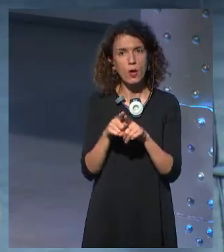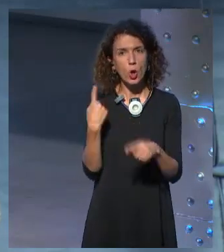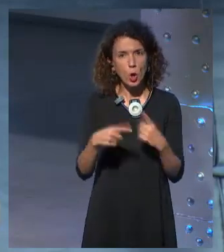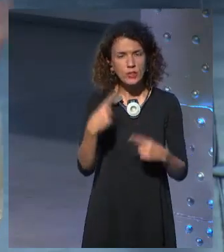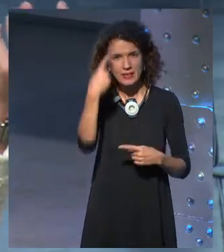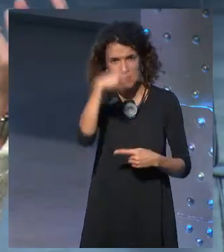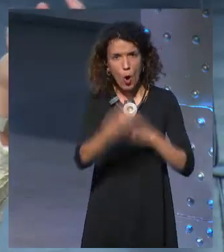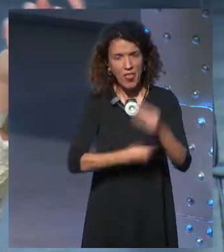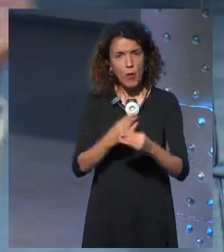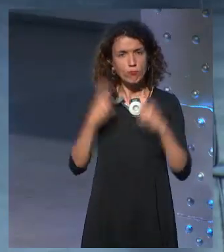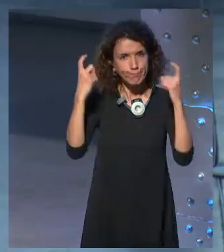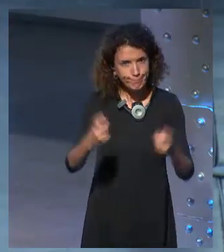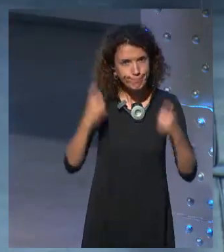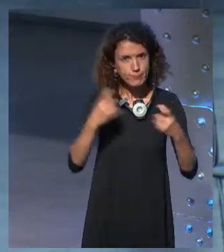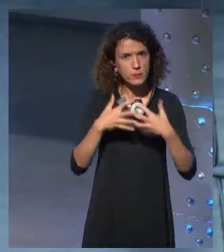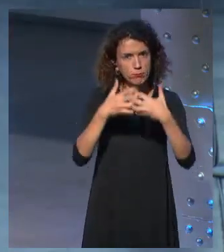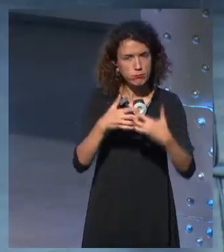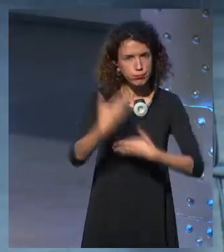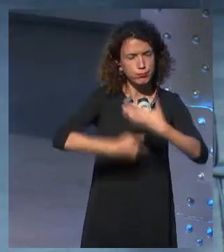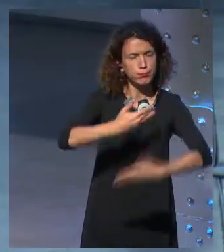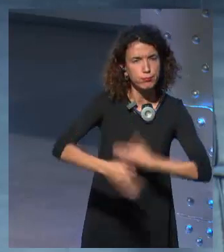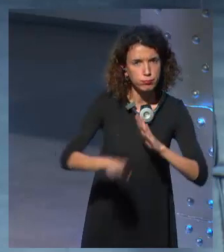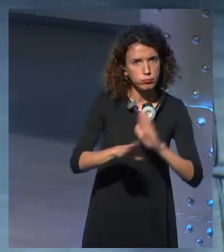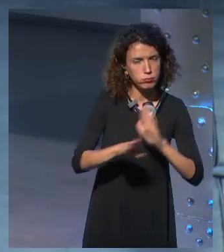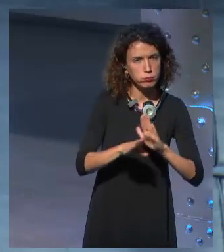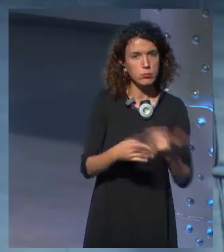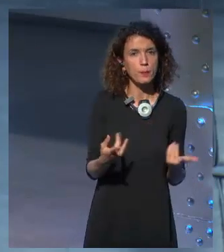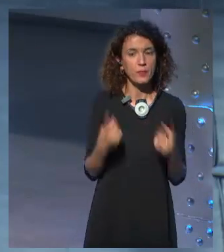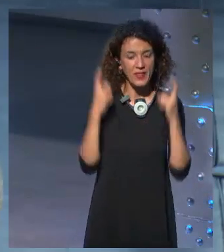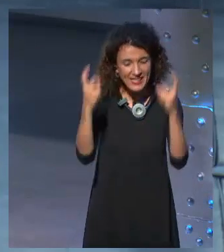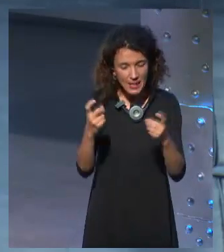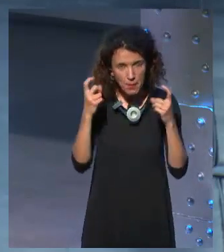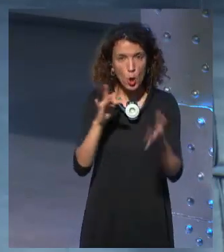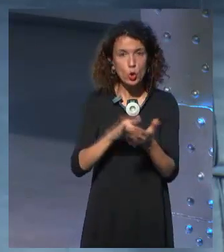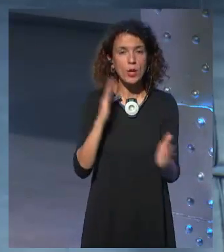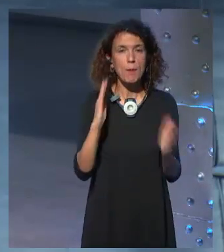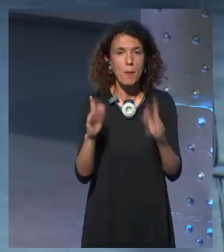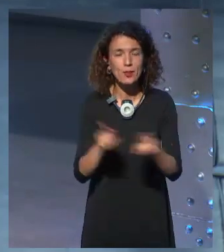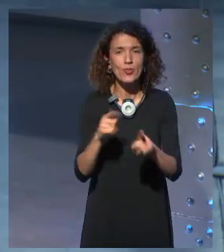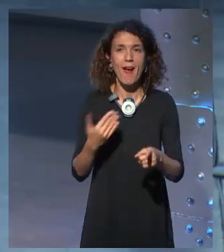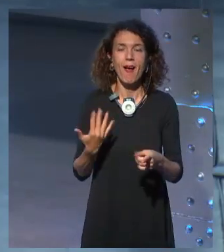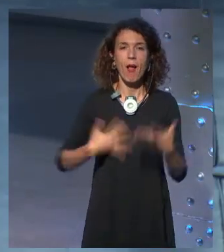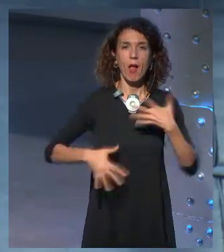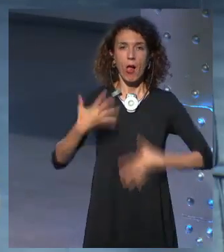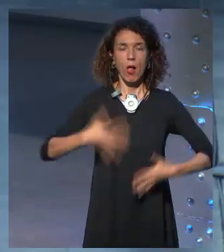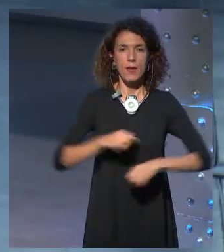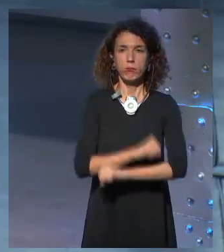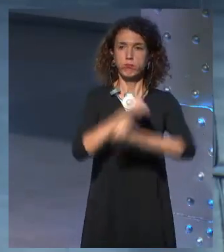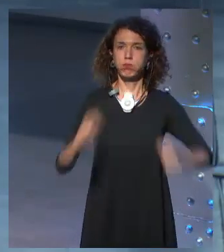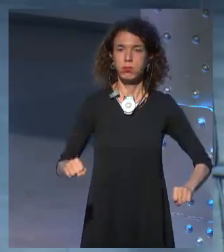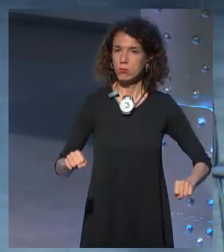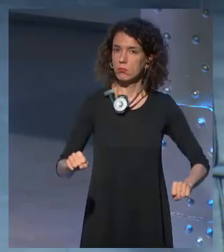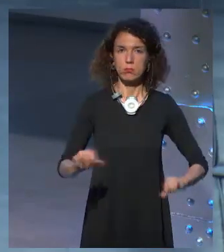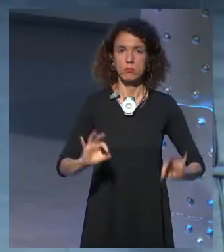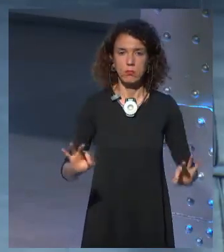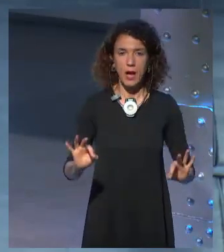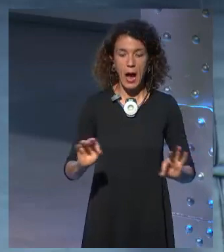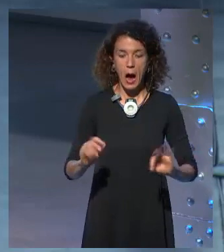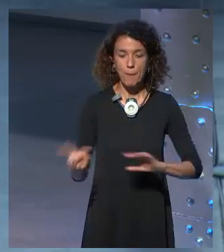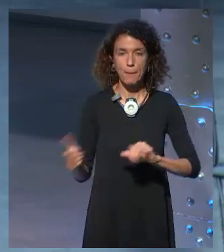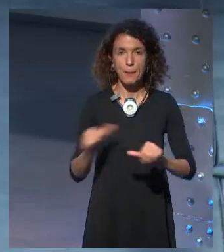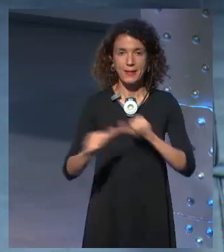it's that moment when you actually consolidate everything you've learned and put it to work for you. And so part of what we want to